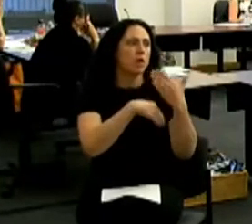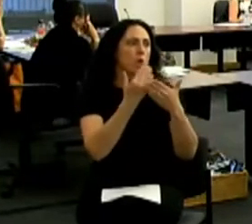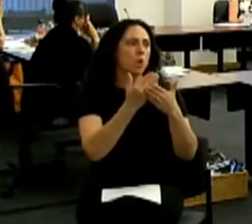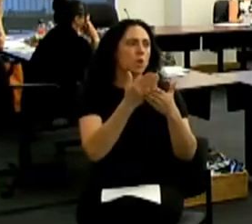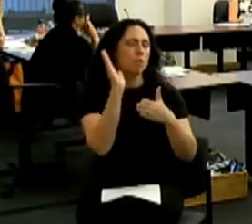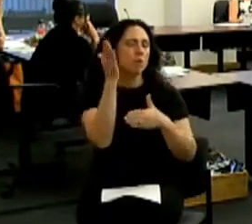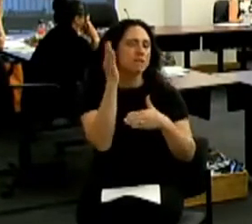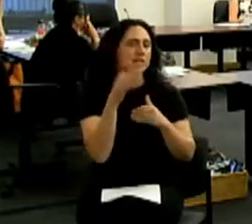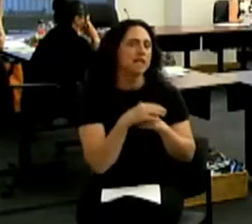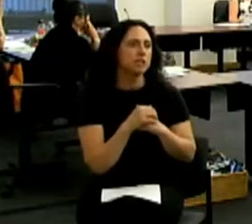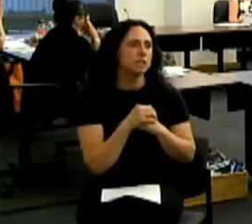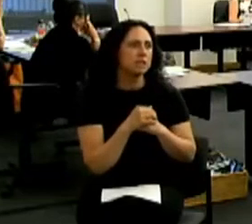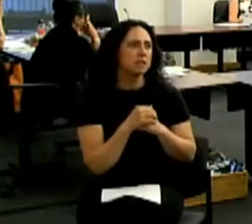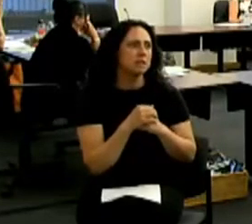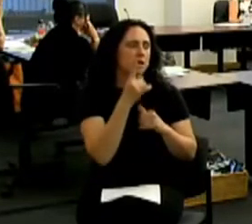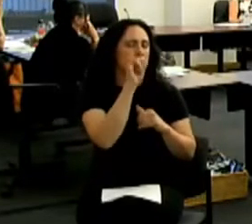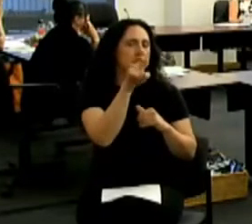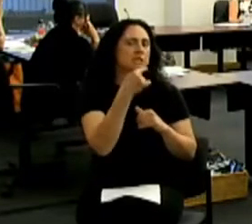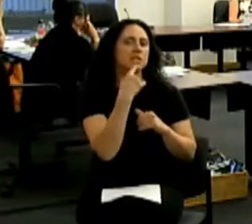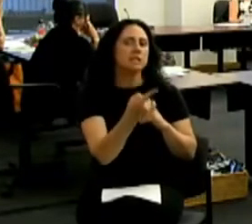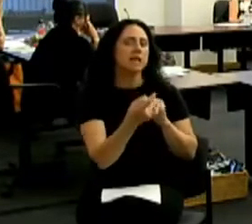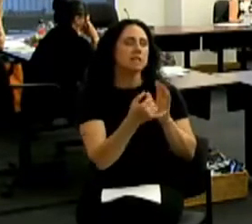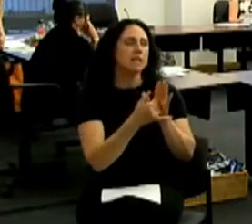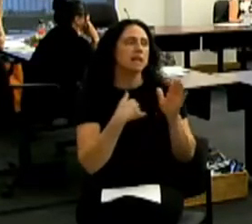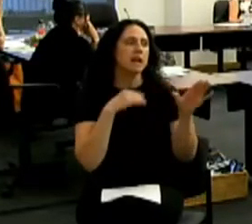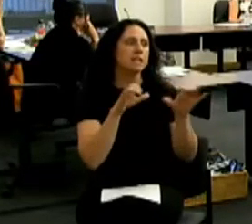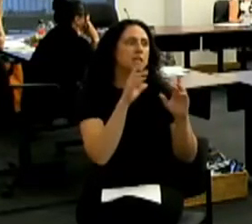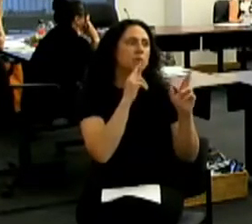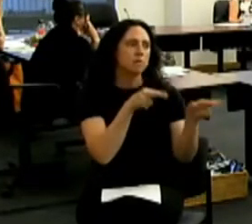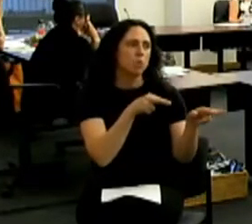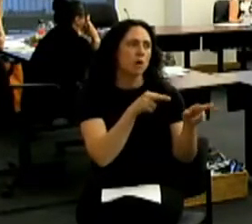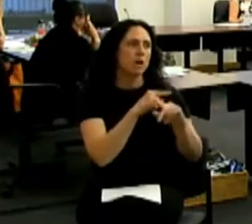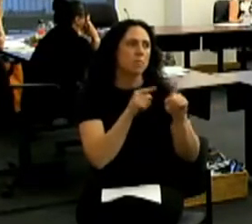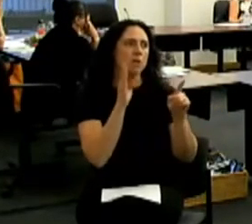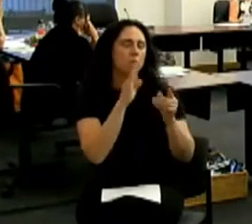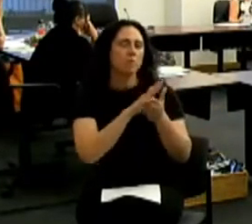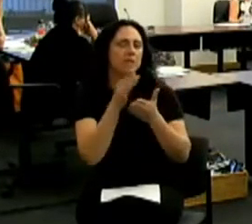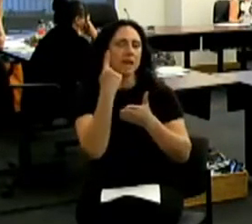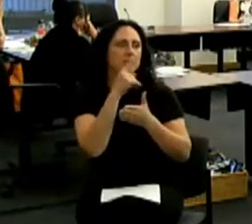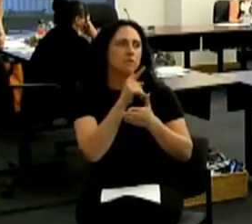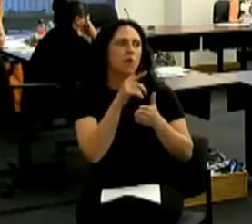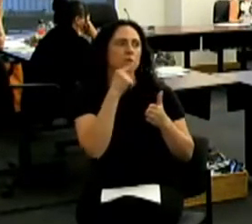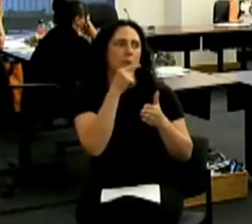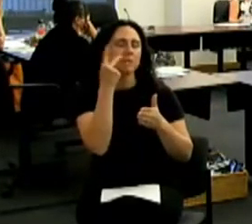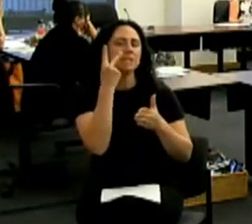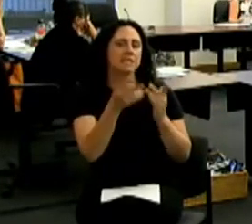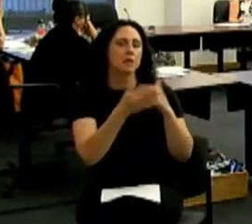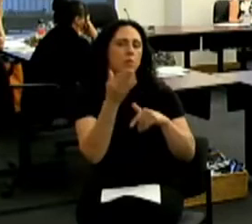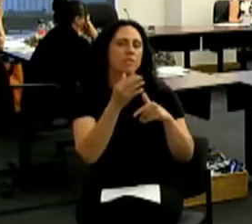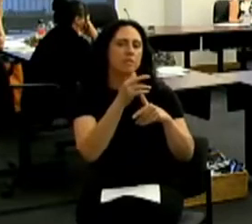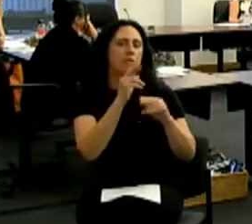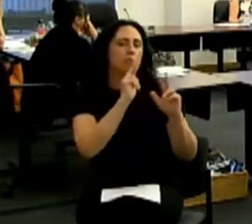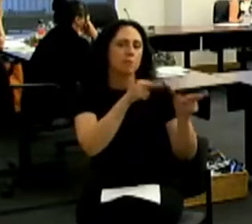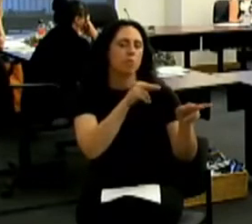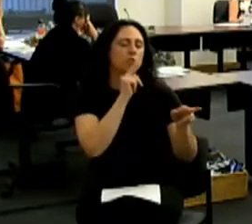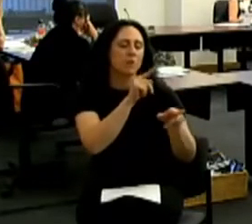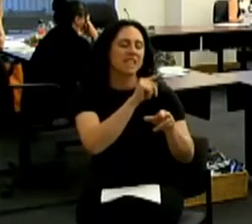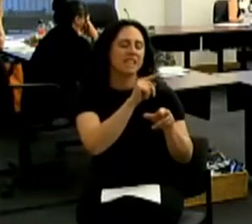presentation? Include. It just says that I did a report, but it would be nice for the public to see what the report really